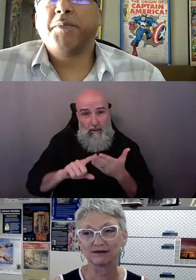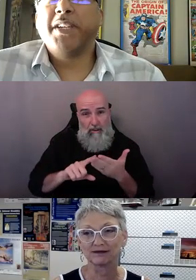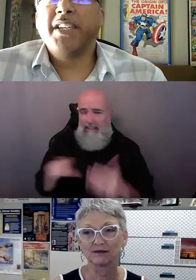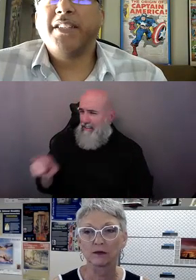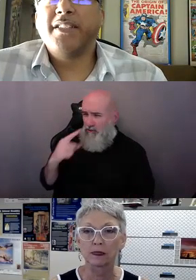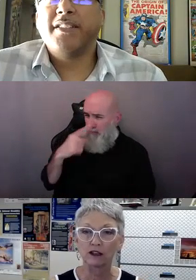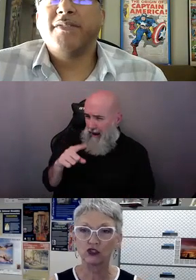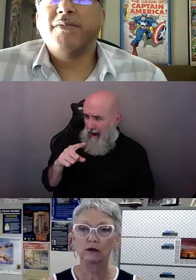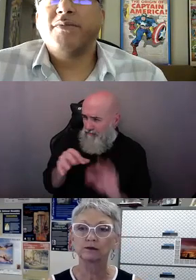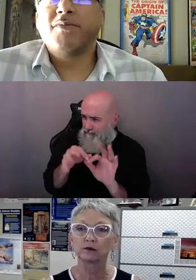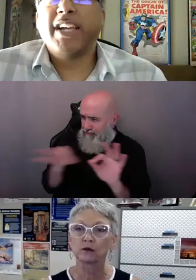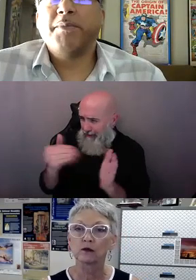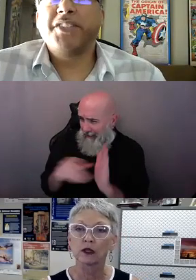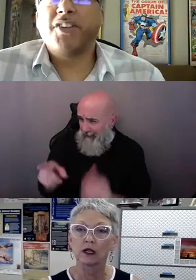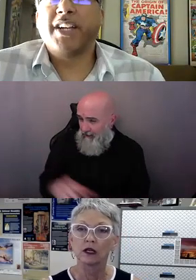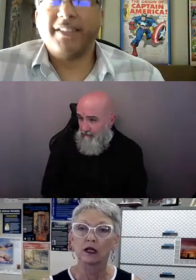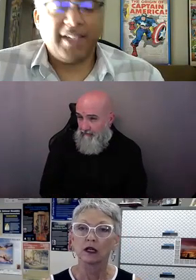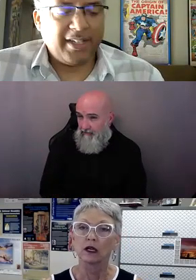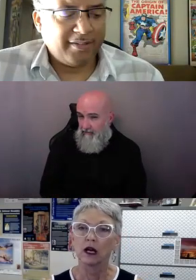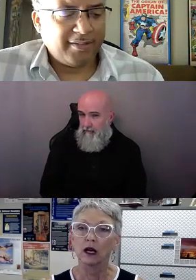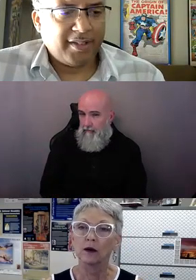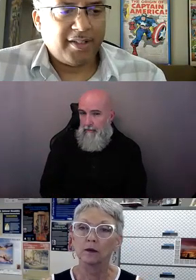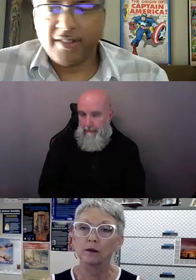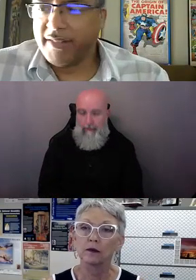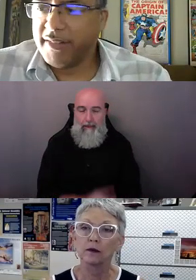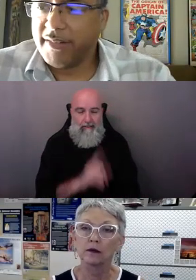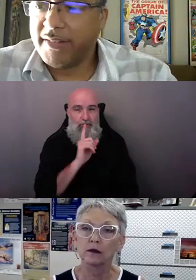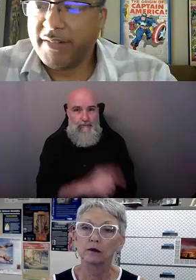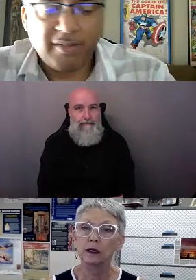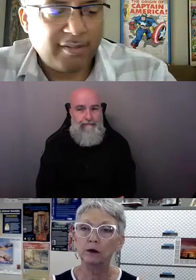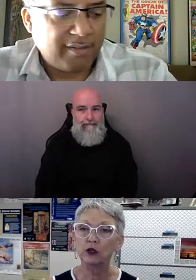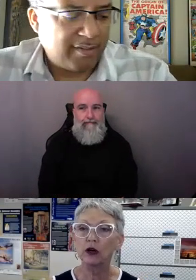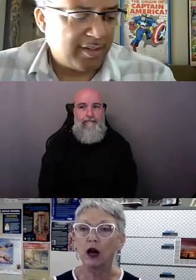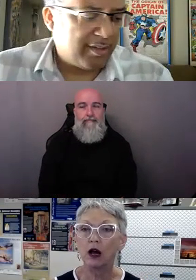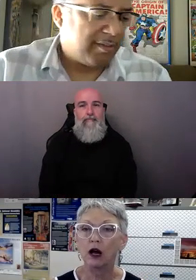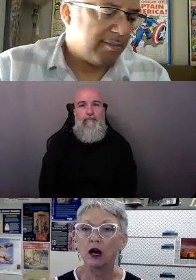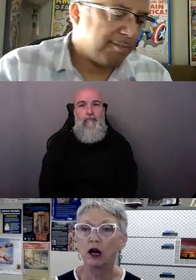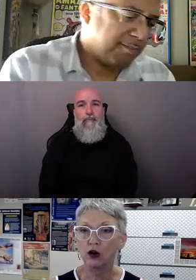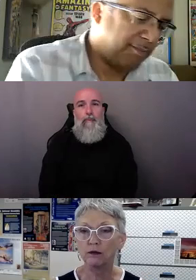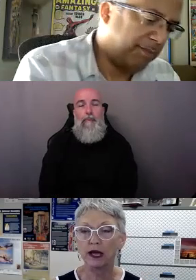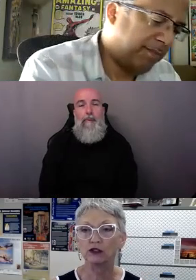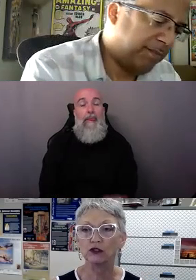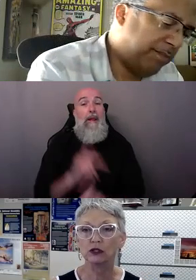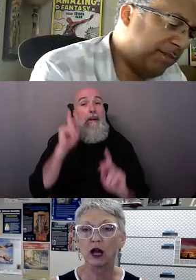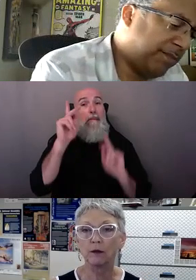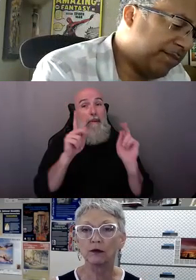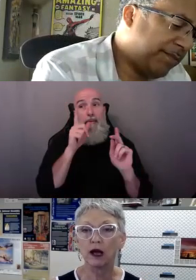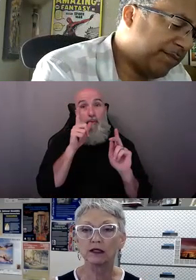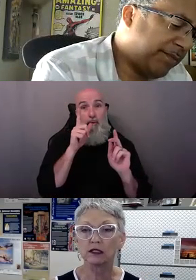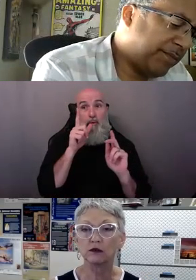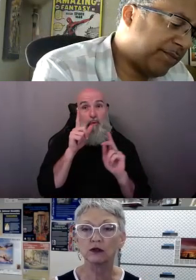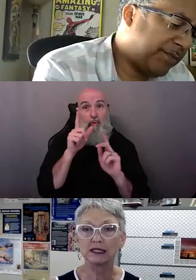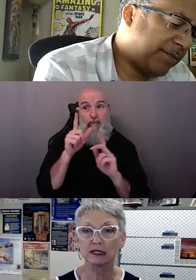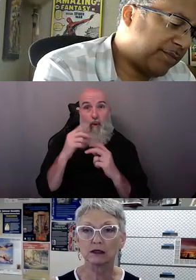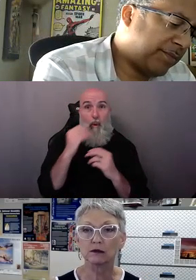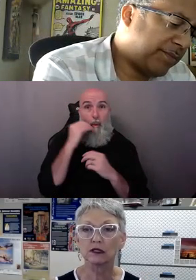that for me again? Sure. Randy, make sure I got that. People who are homebound due to